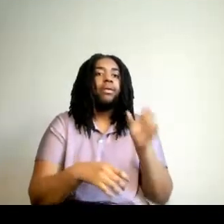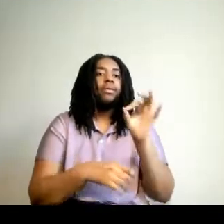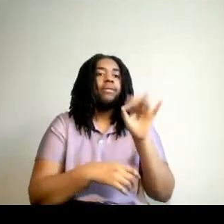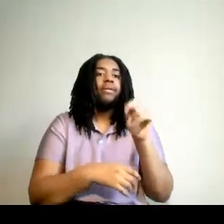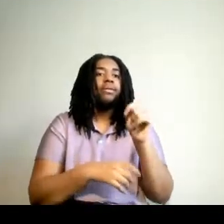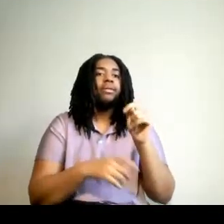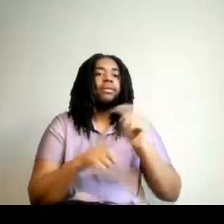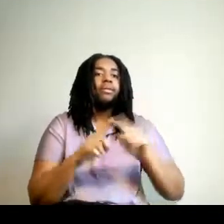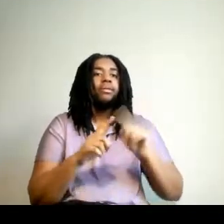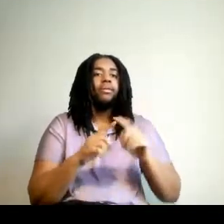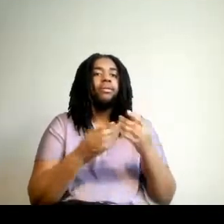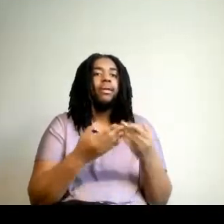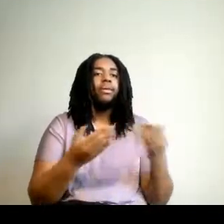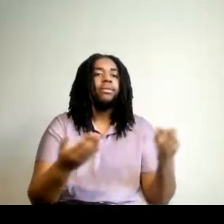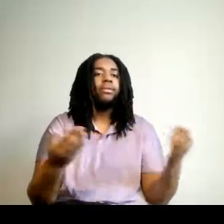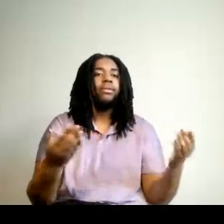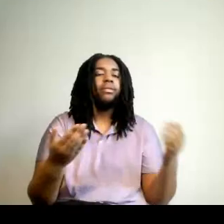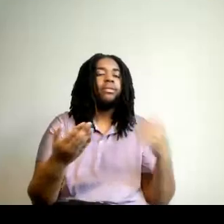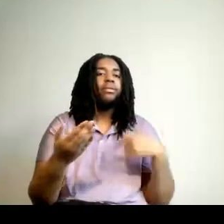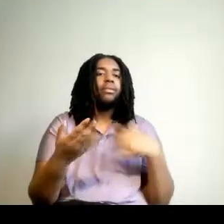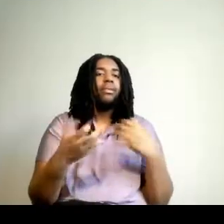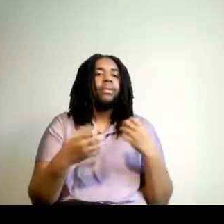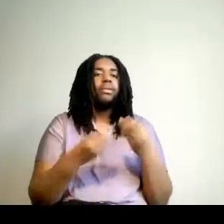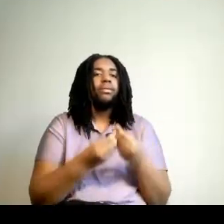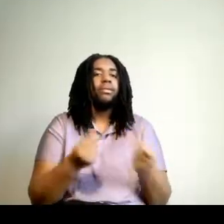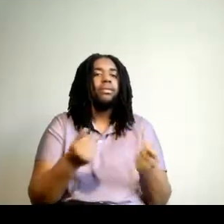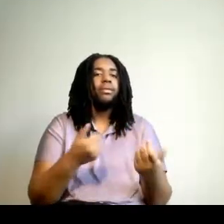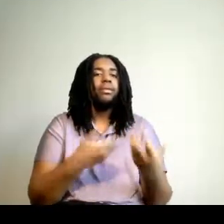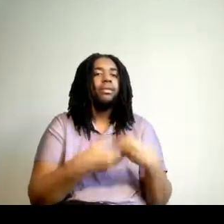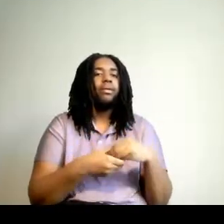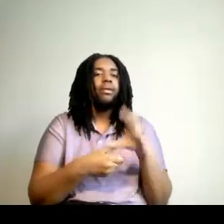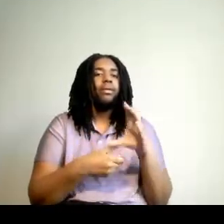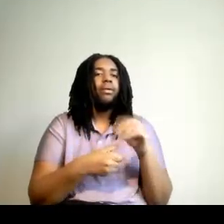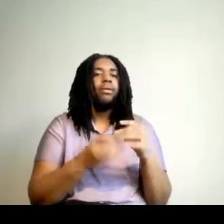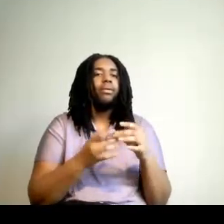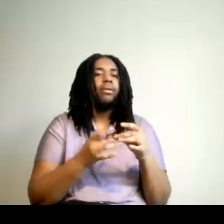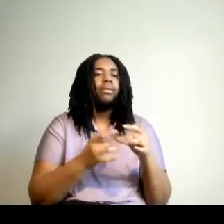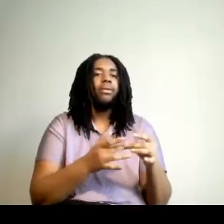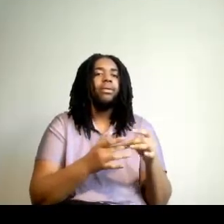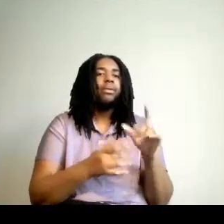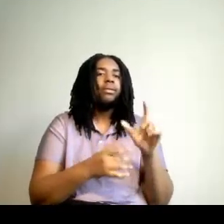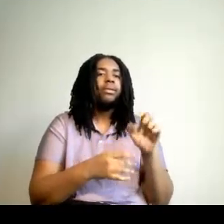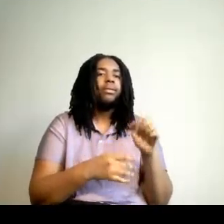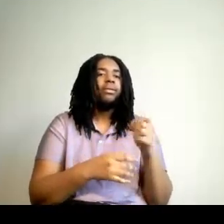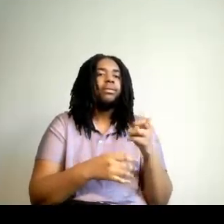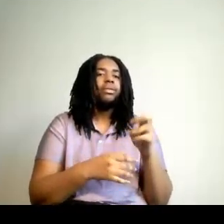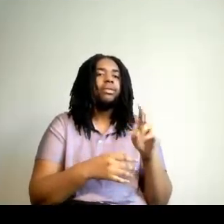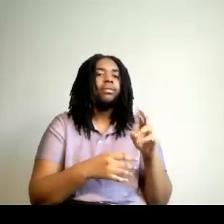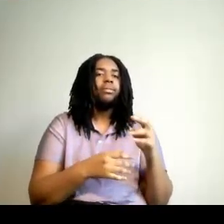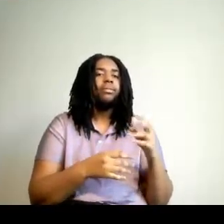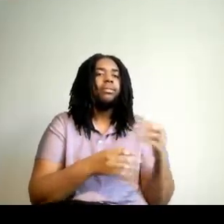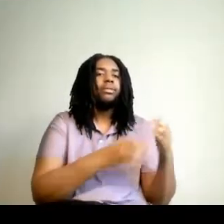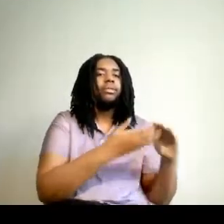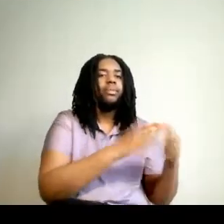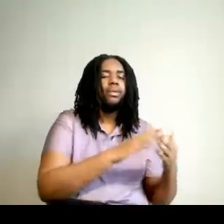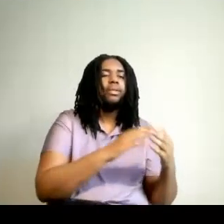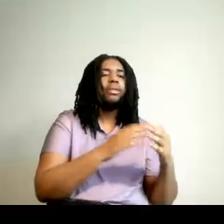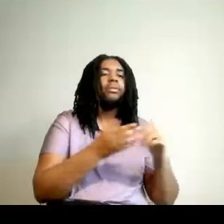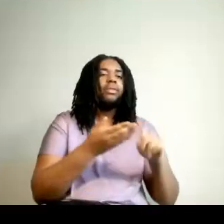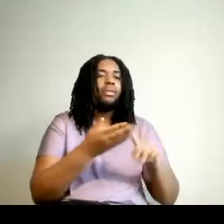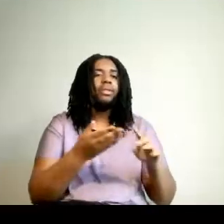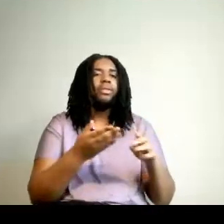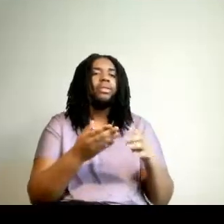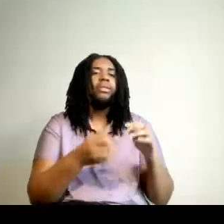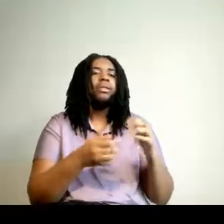factors. We wanted these solutions to involve co-leadership between community and research and everybody involved in these